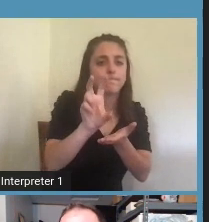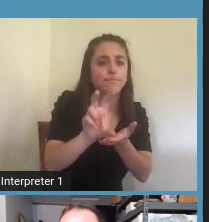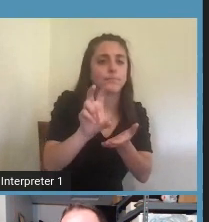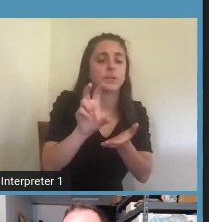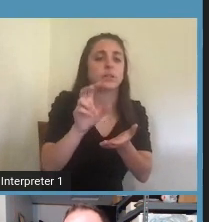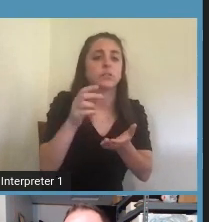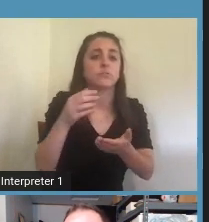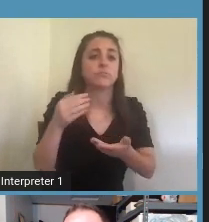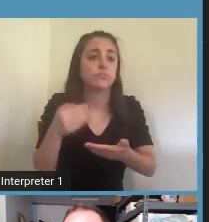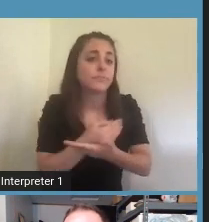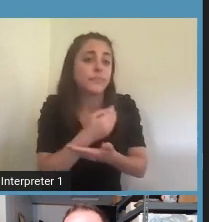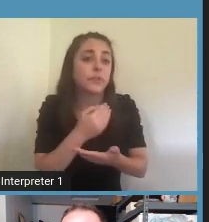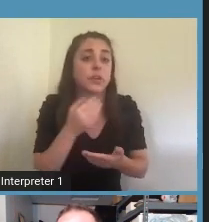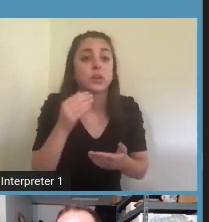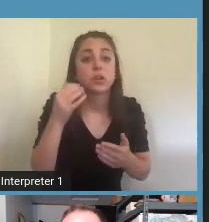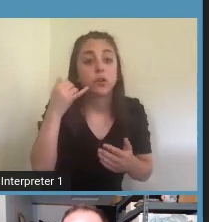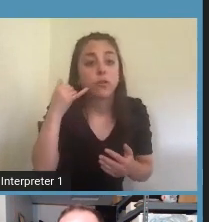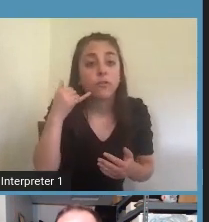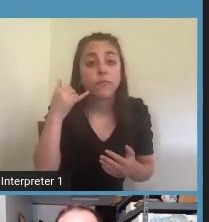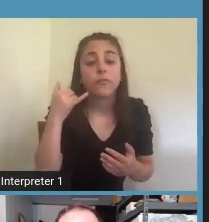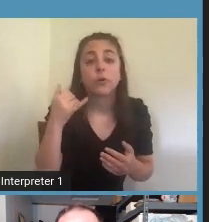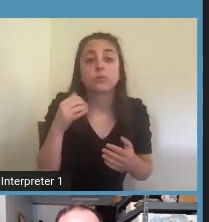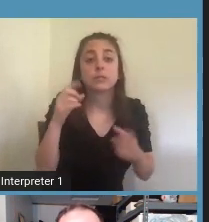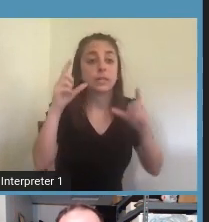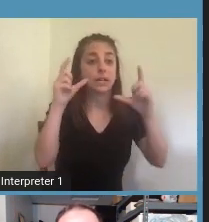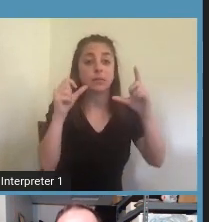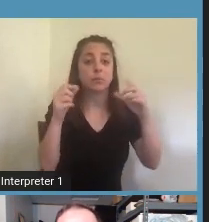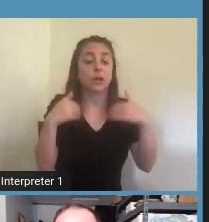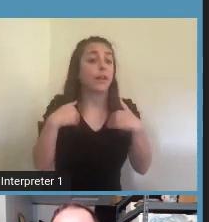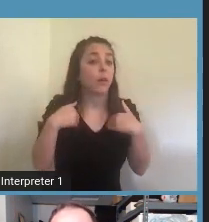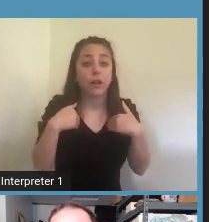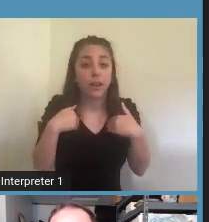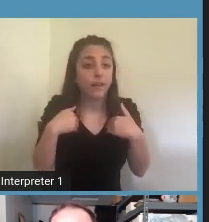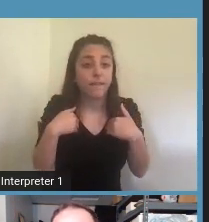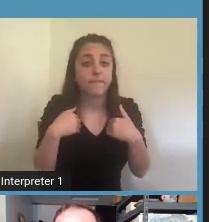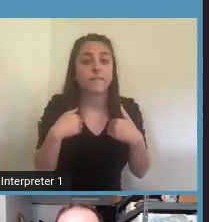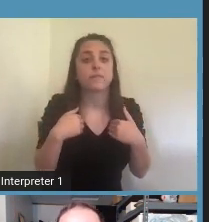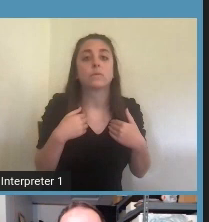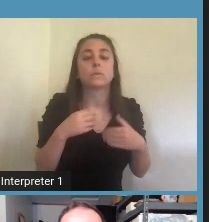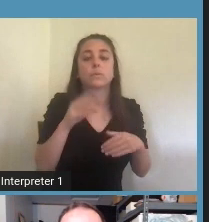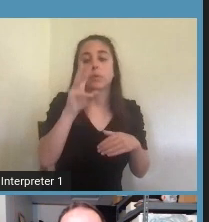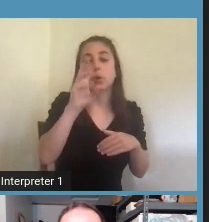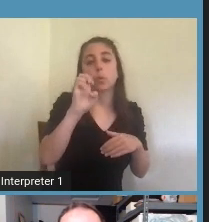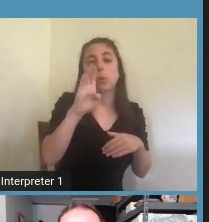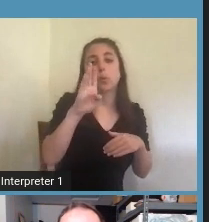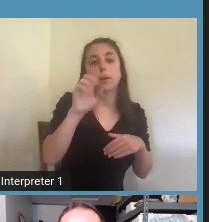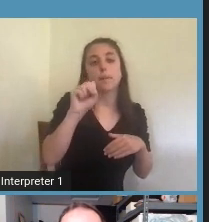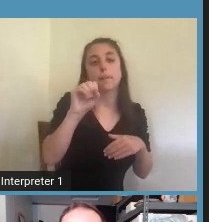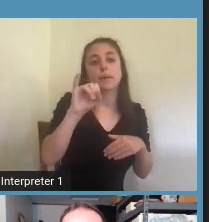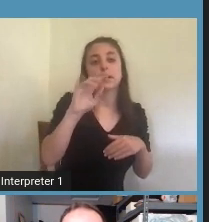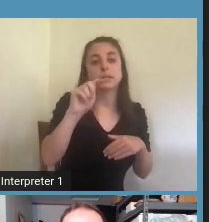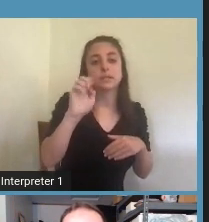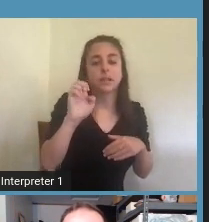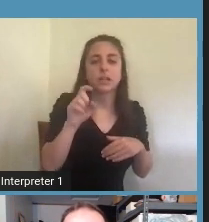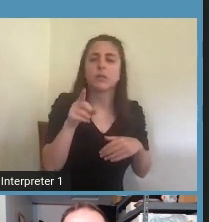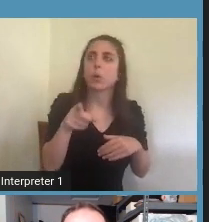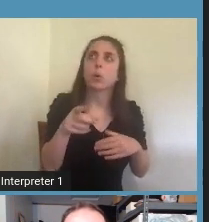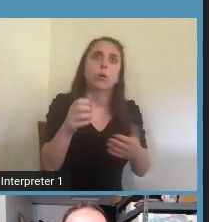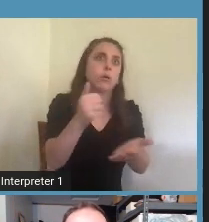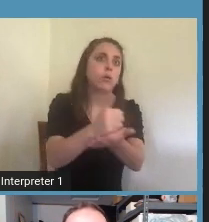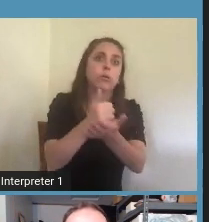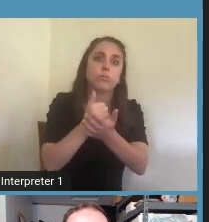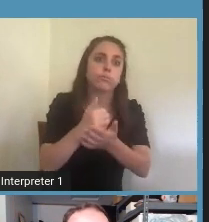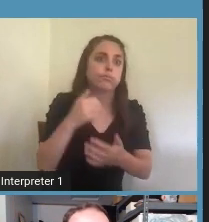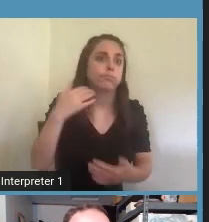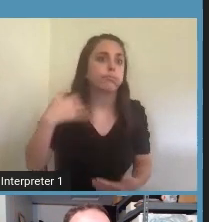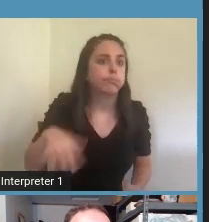you don't have a camera yet, but you have some people who have smartphones, this website I found is really good. They're helpful in doing